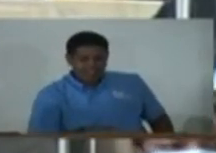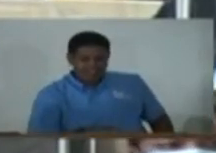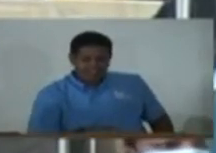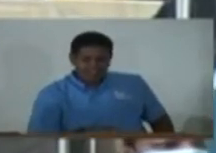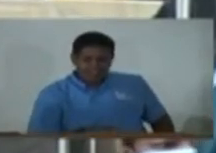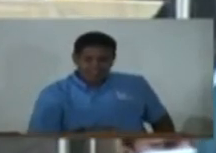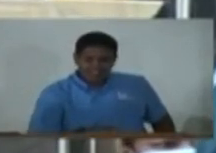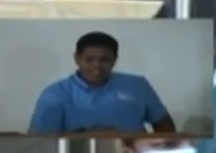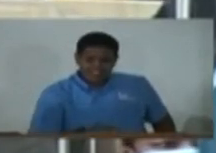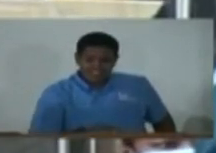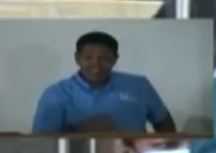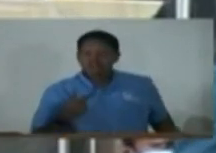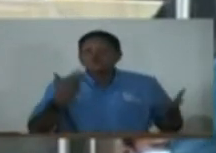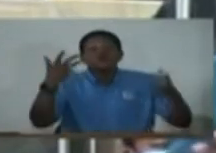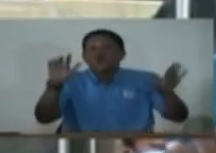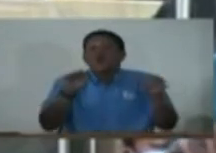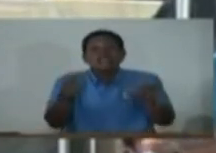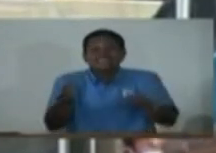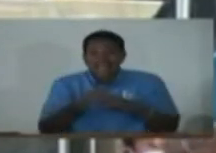I don't want to die.